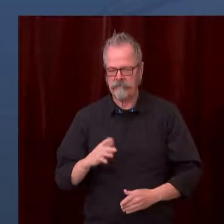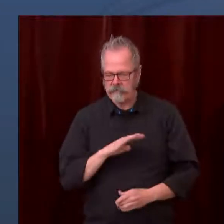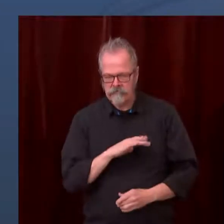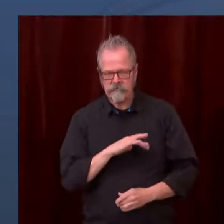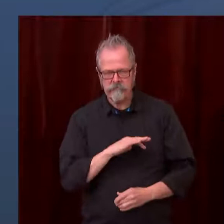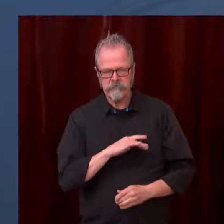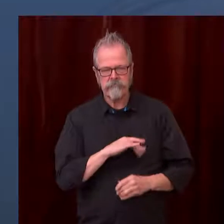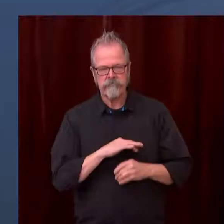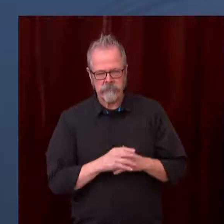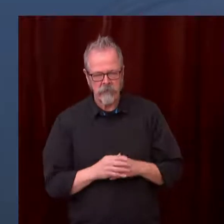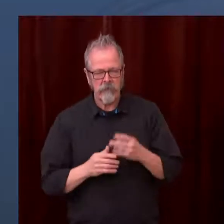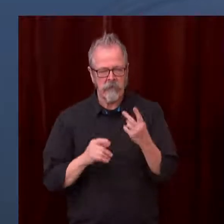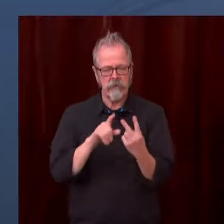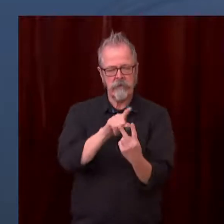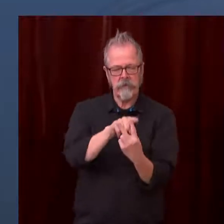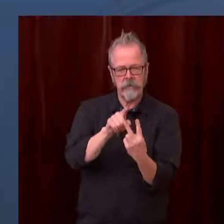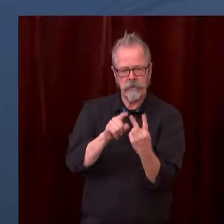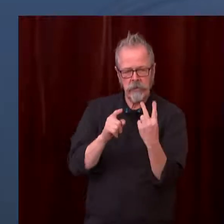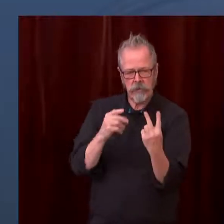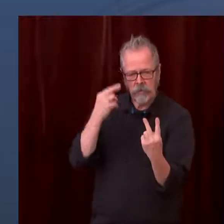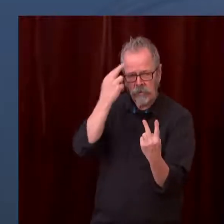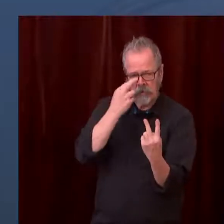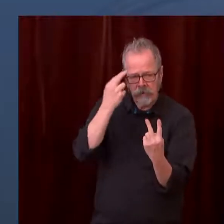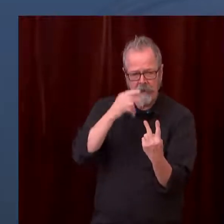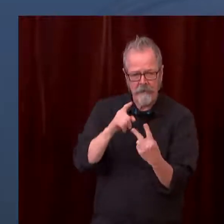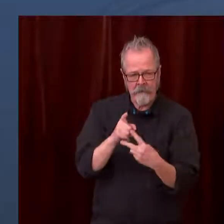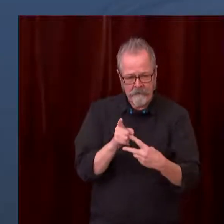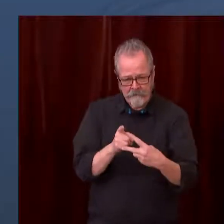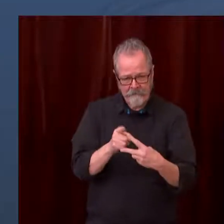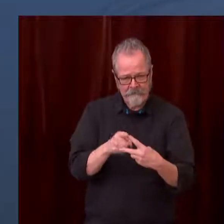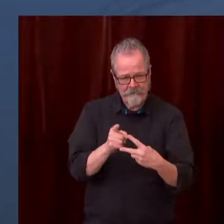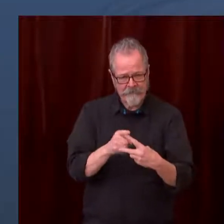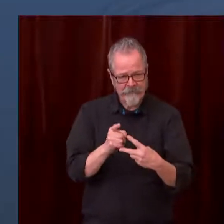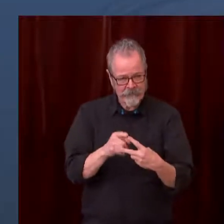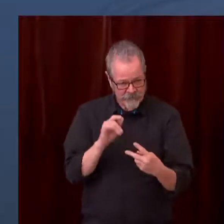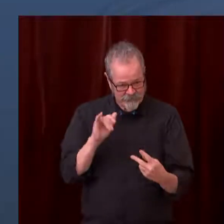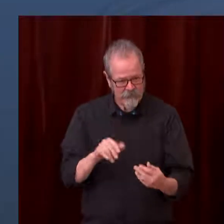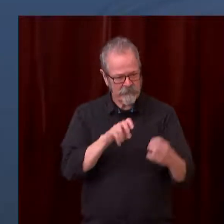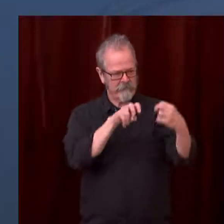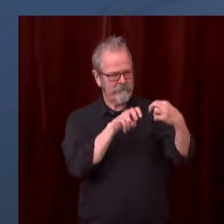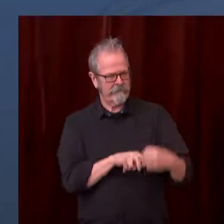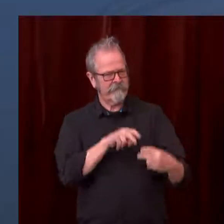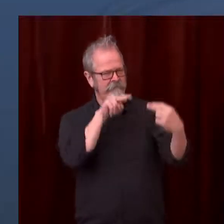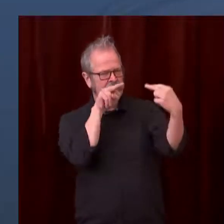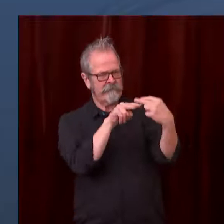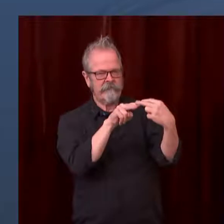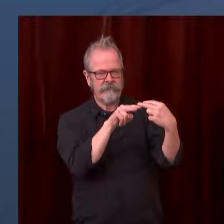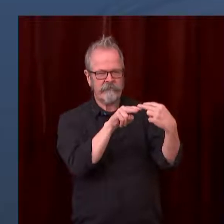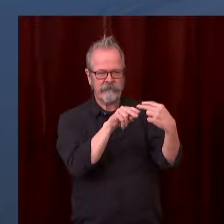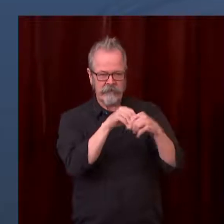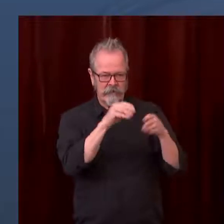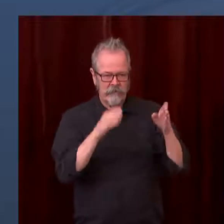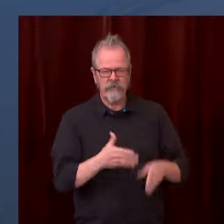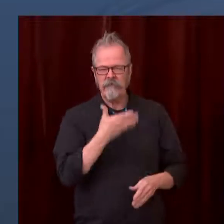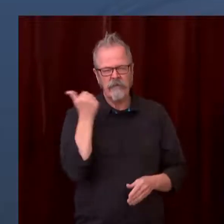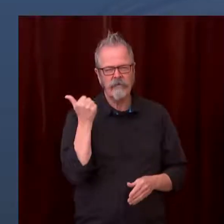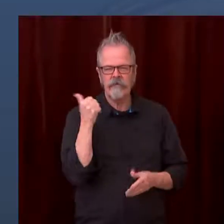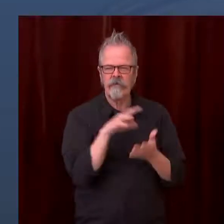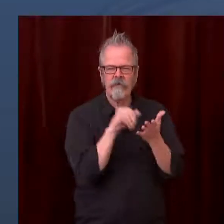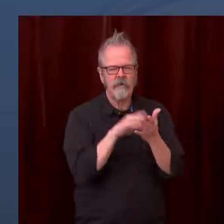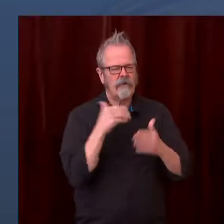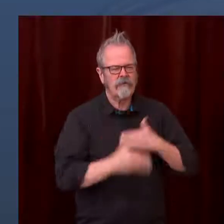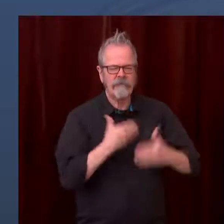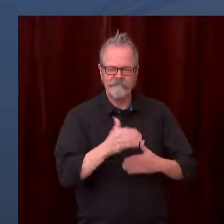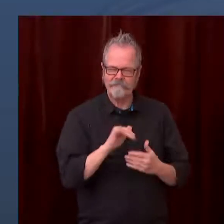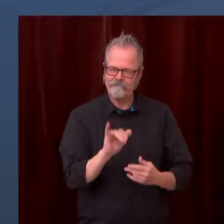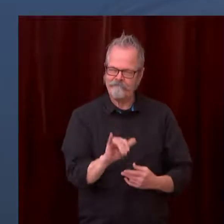learning is the best environment for students. It is the best environment to have that magic relationship with their teachers